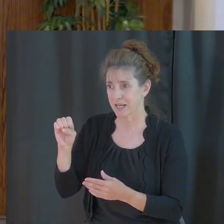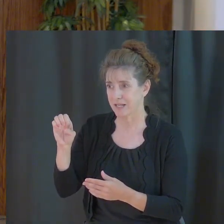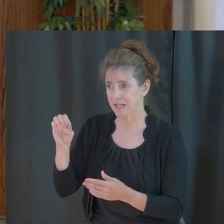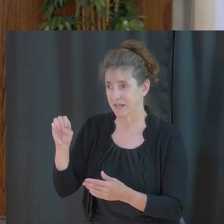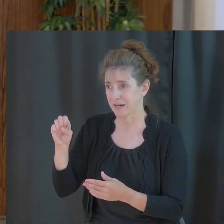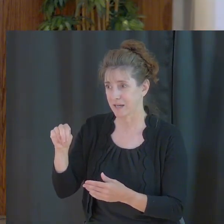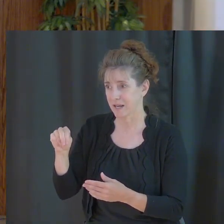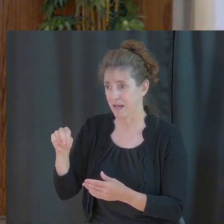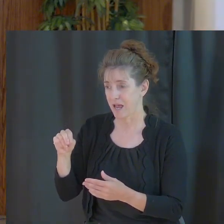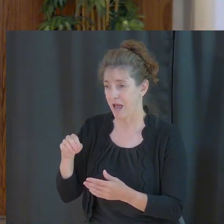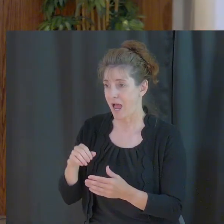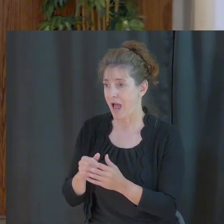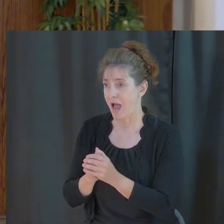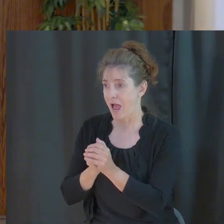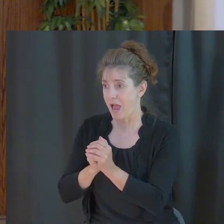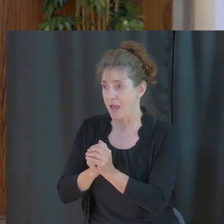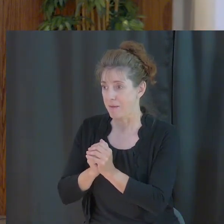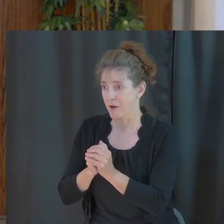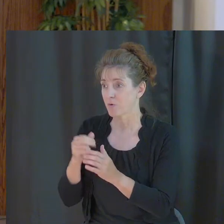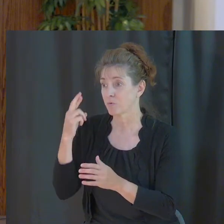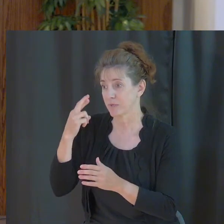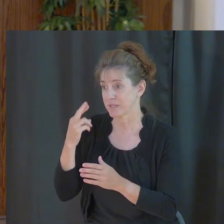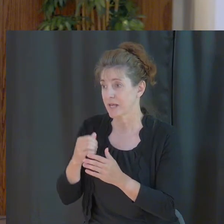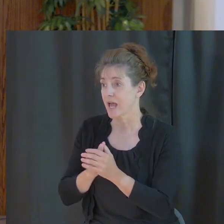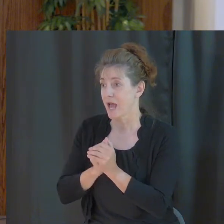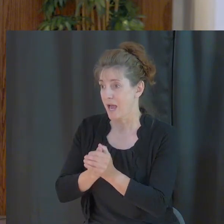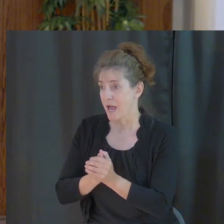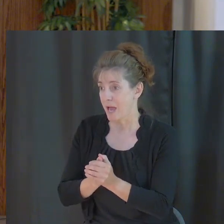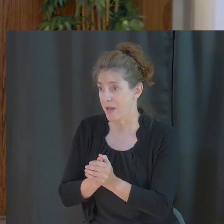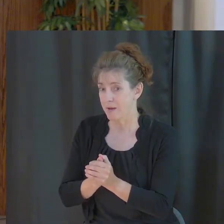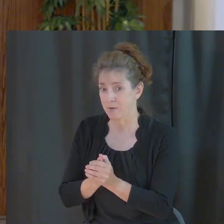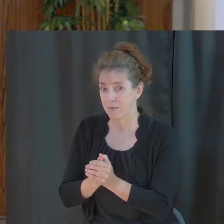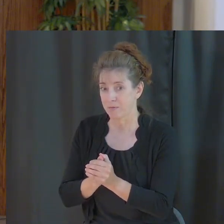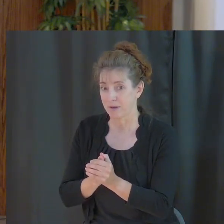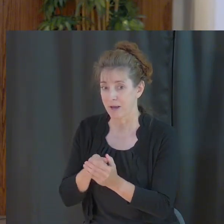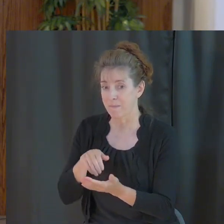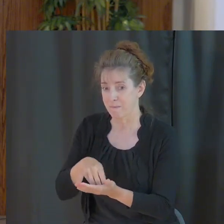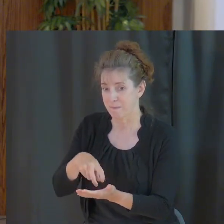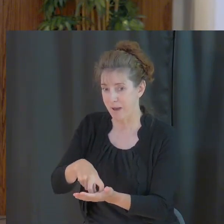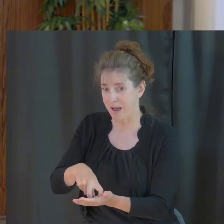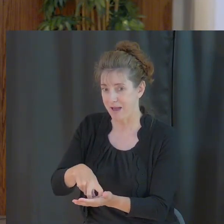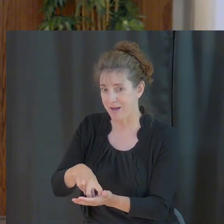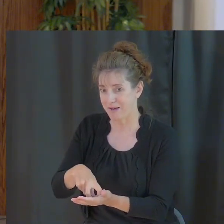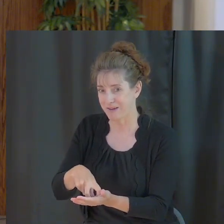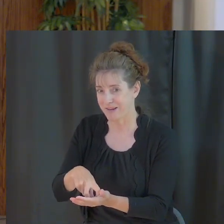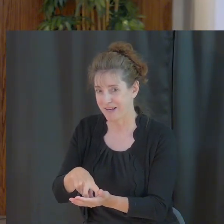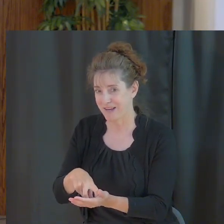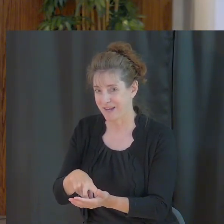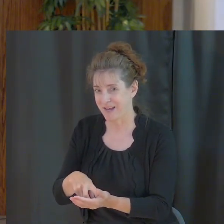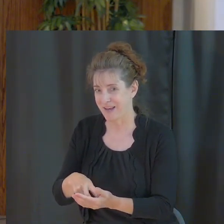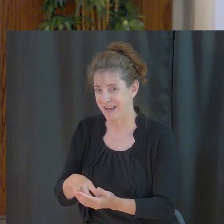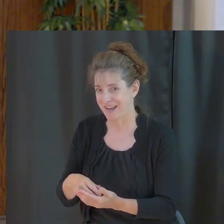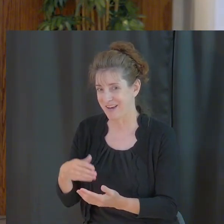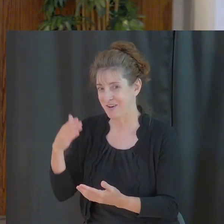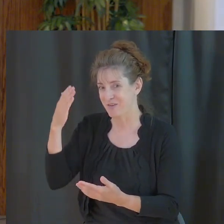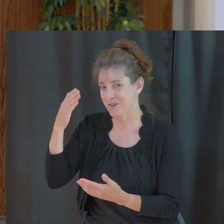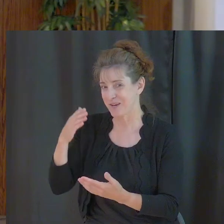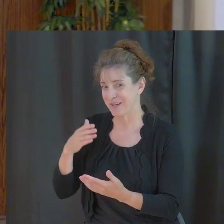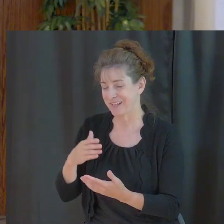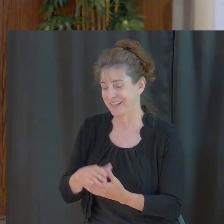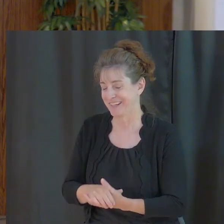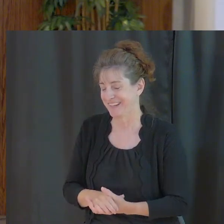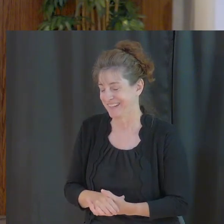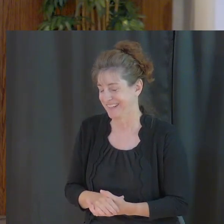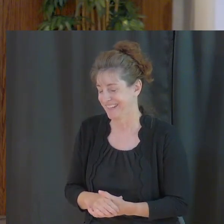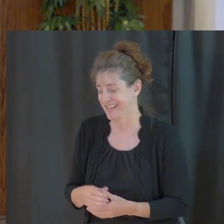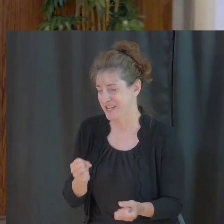family in heaven and on earth is named, that according to the riches of his glory he may grant you to be strengthened with